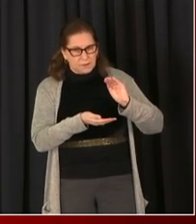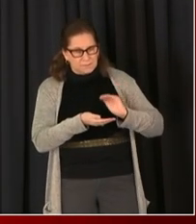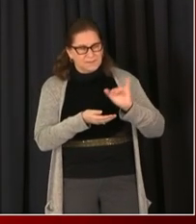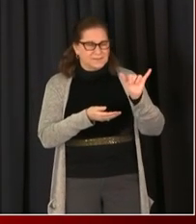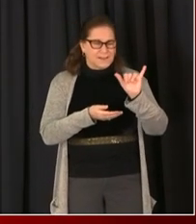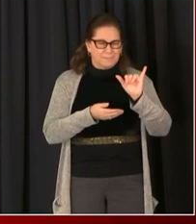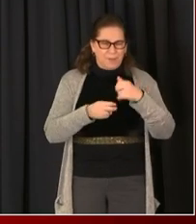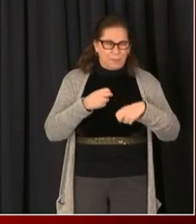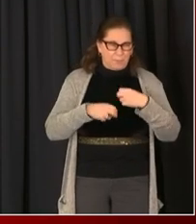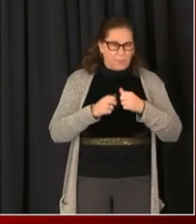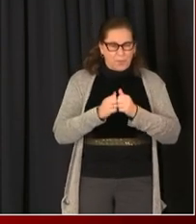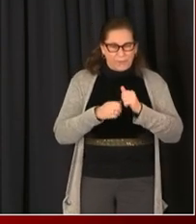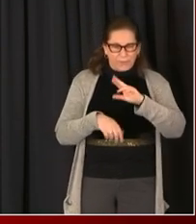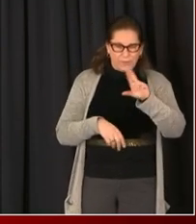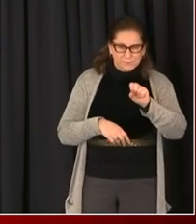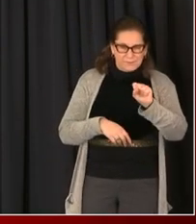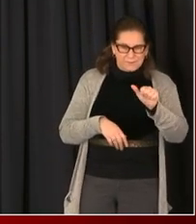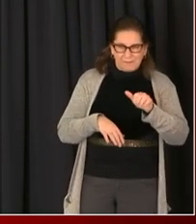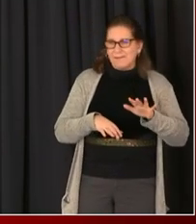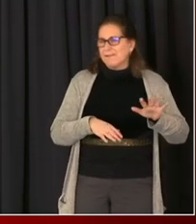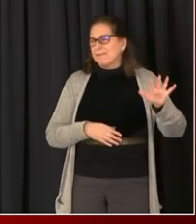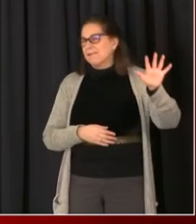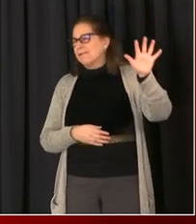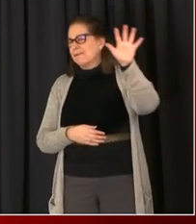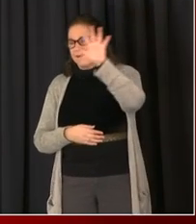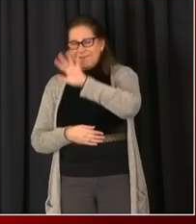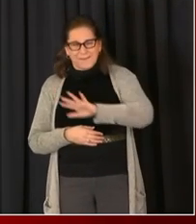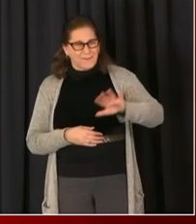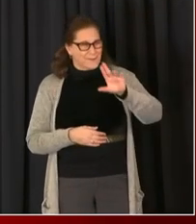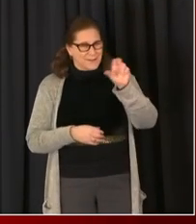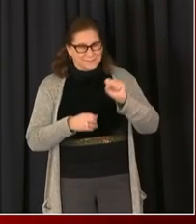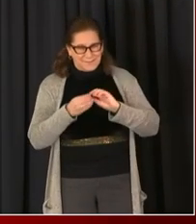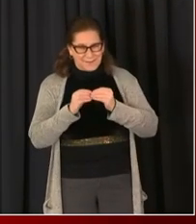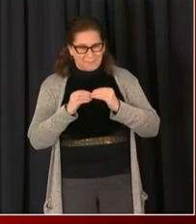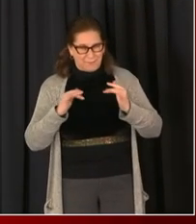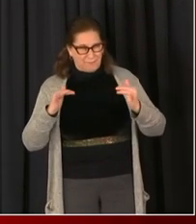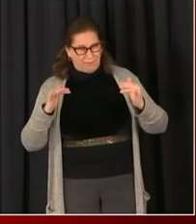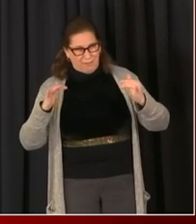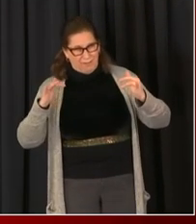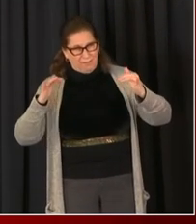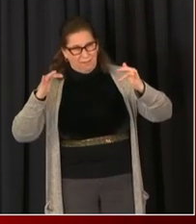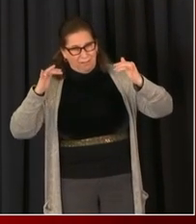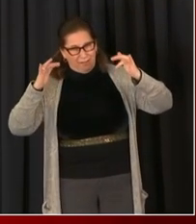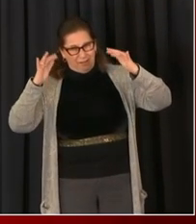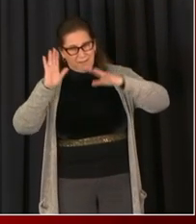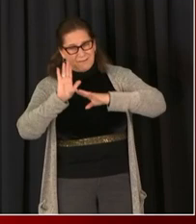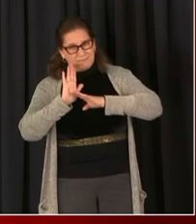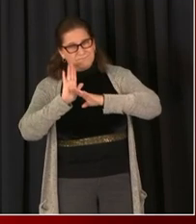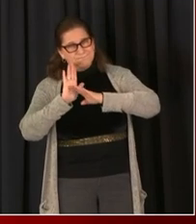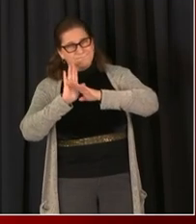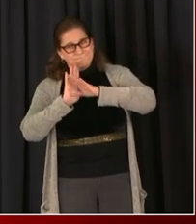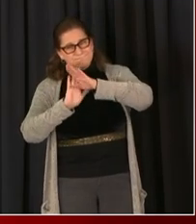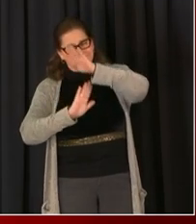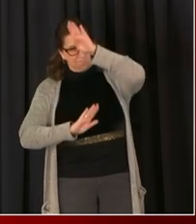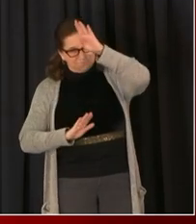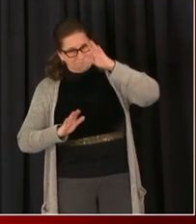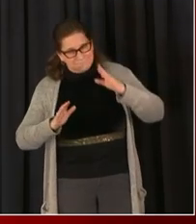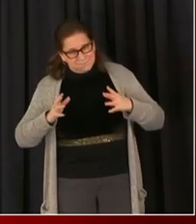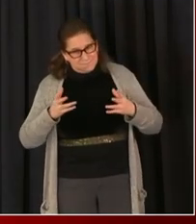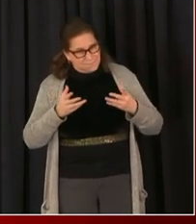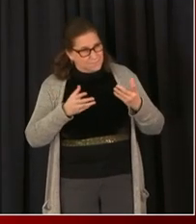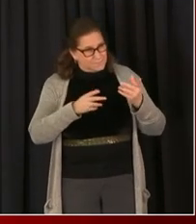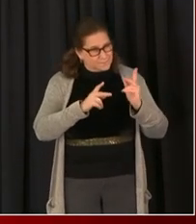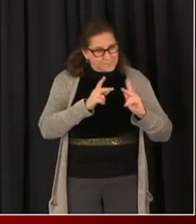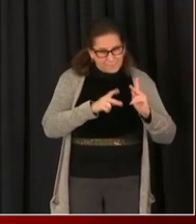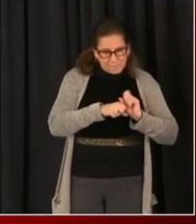this paid off at all in DC as opposed to, is this bad in DC? It's bad in Kansas, it's bad. Did it